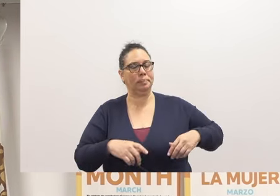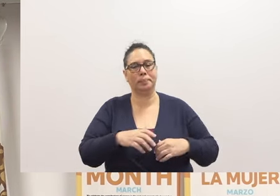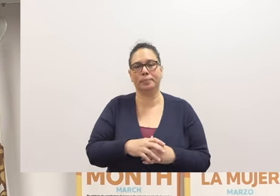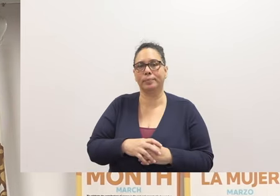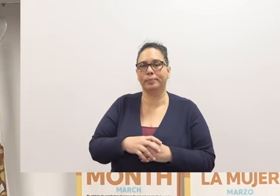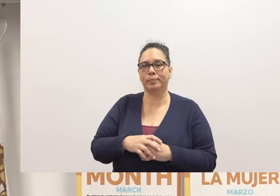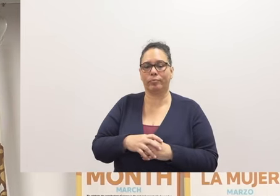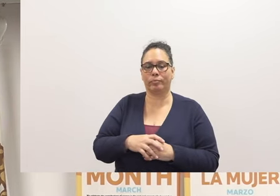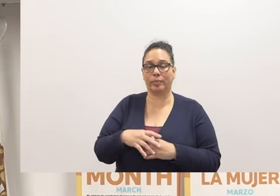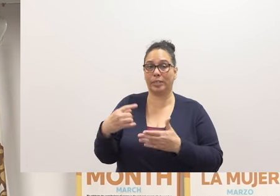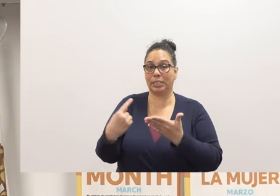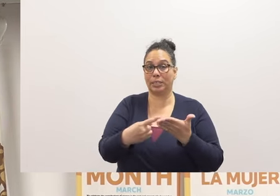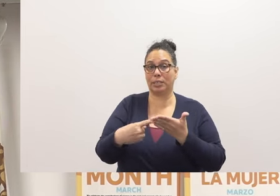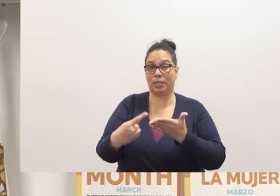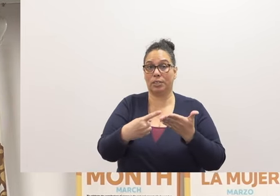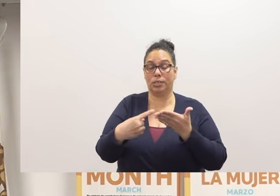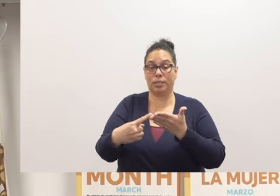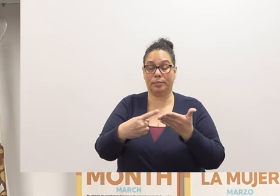Second. Any discussion?